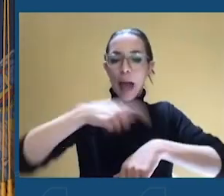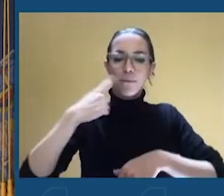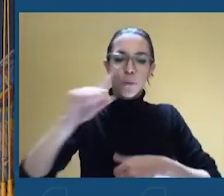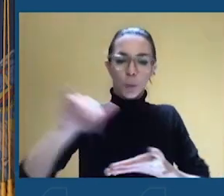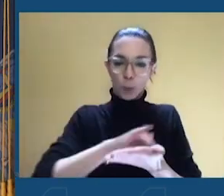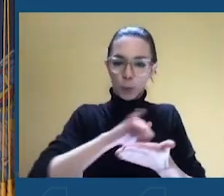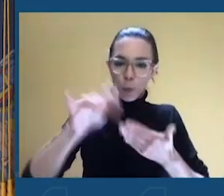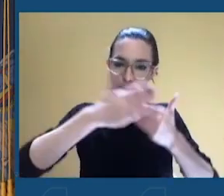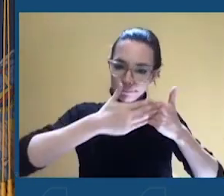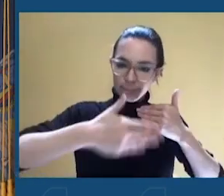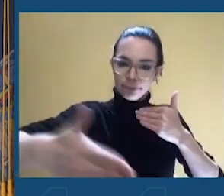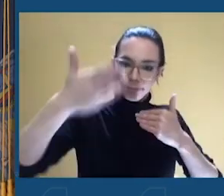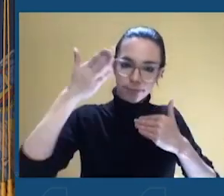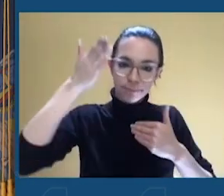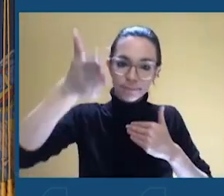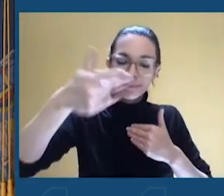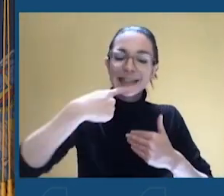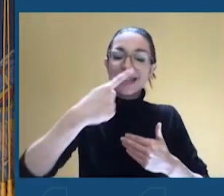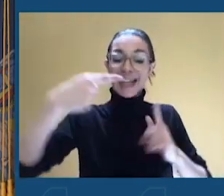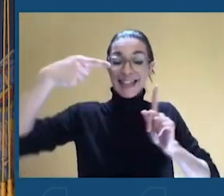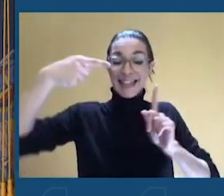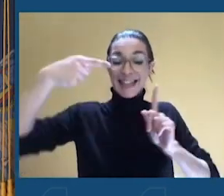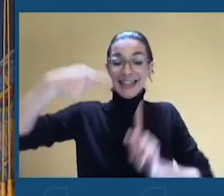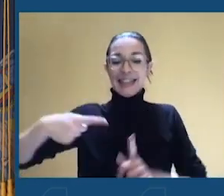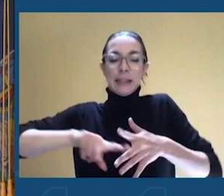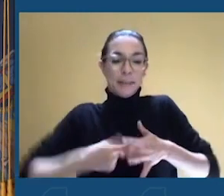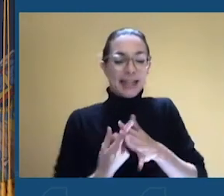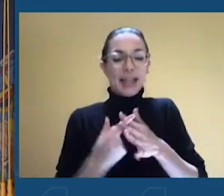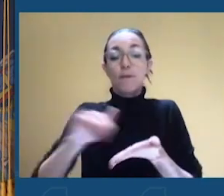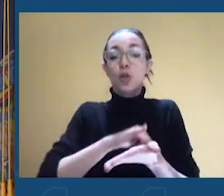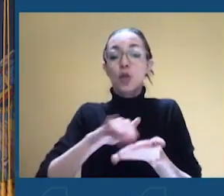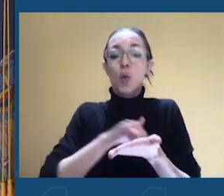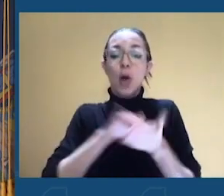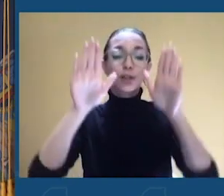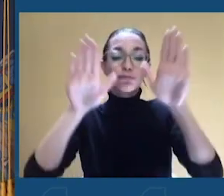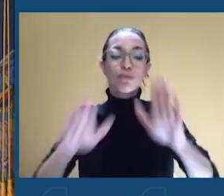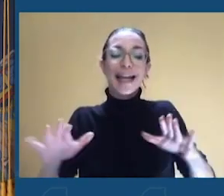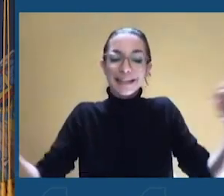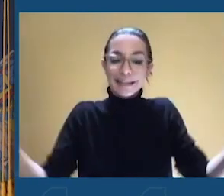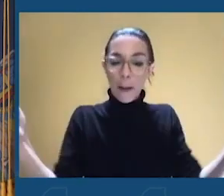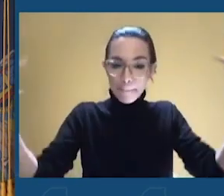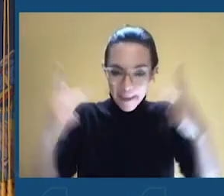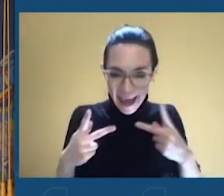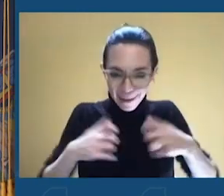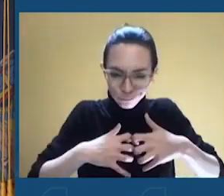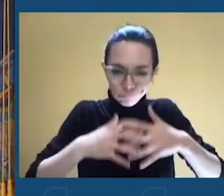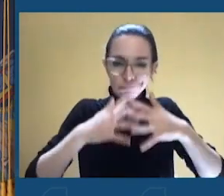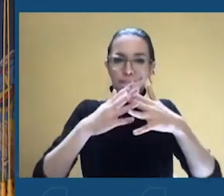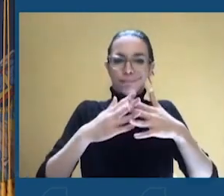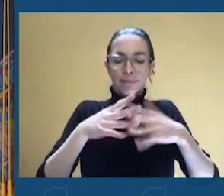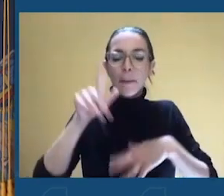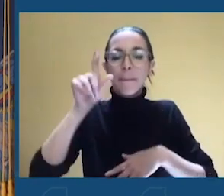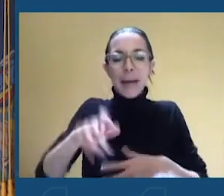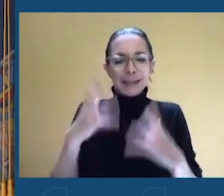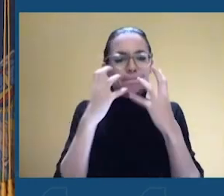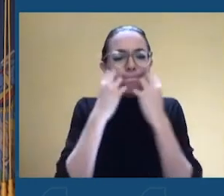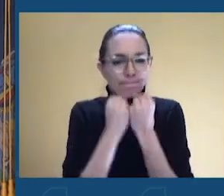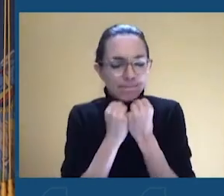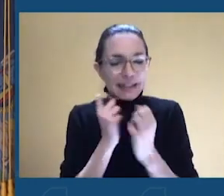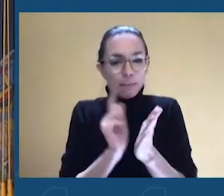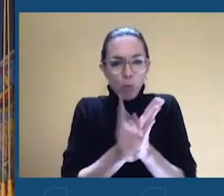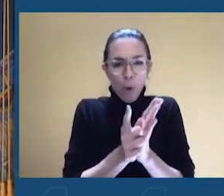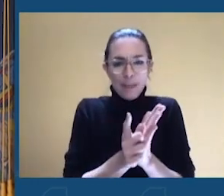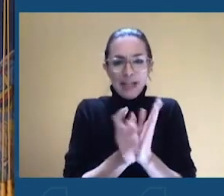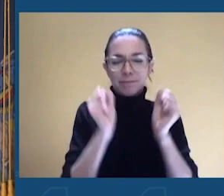And I said this is the beginning of New York's greatest comeback. We must embrace this moment of unlimited possibilities, create